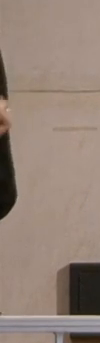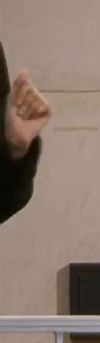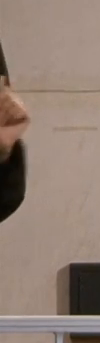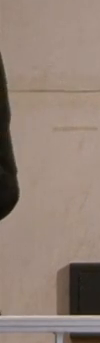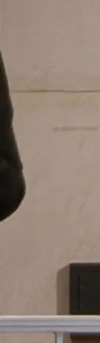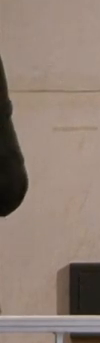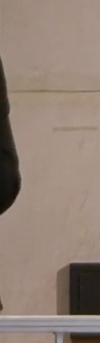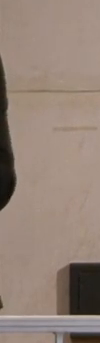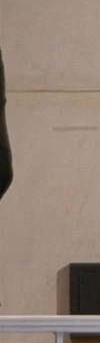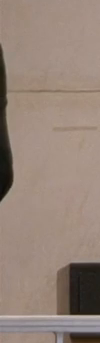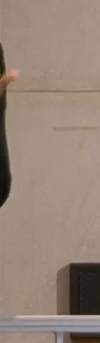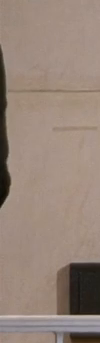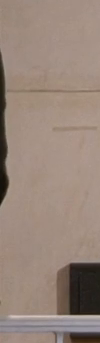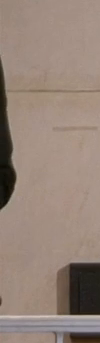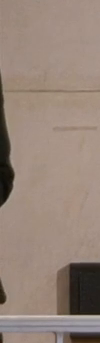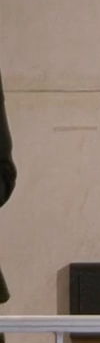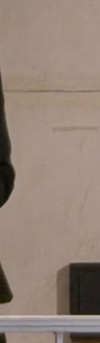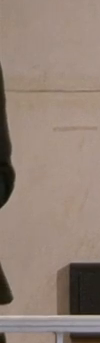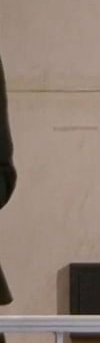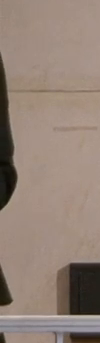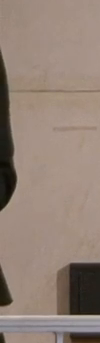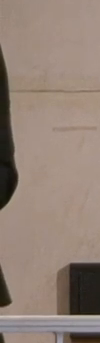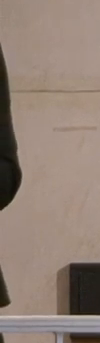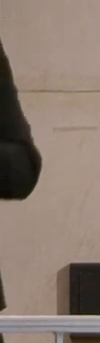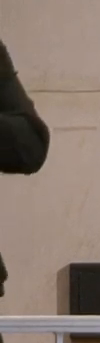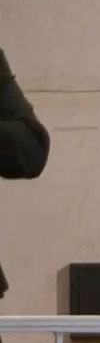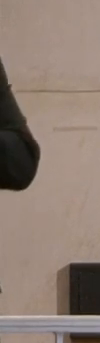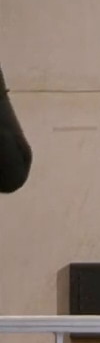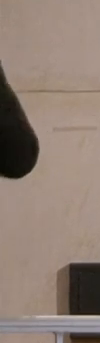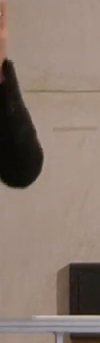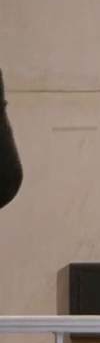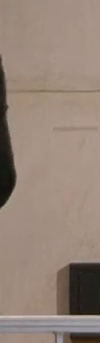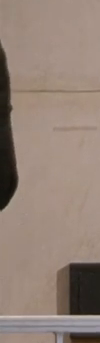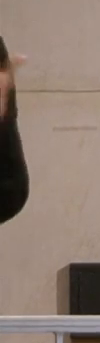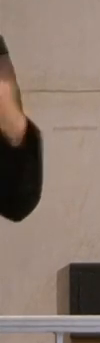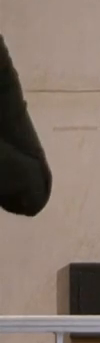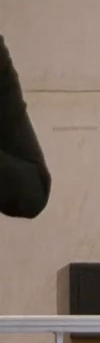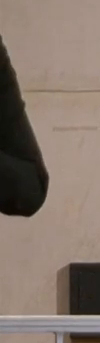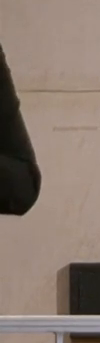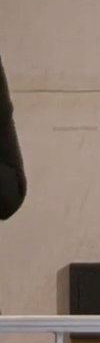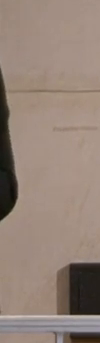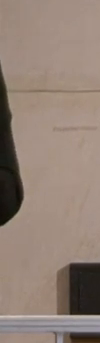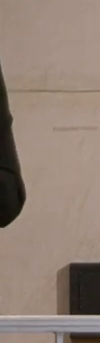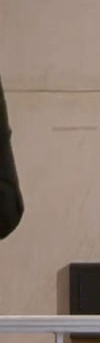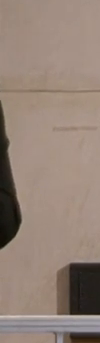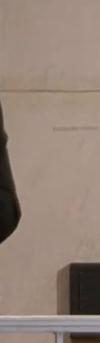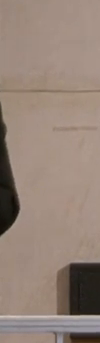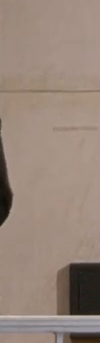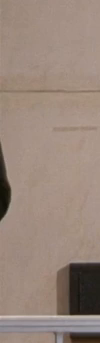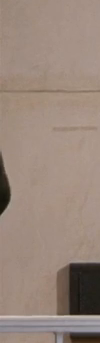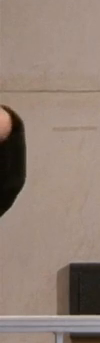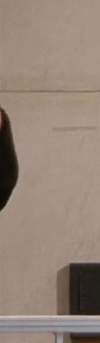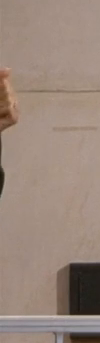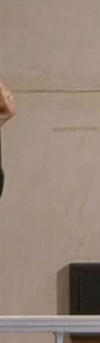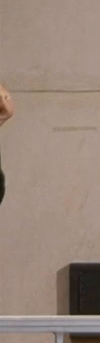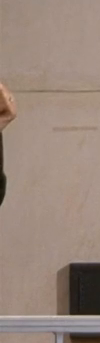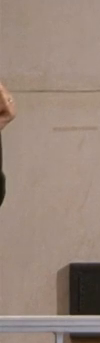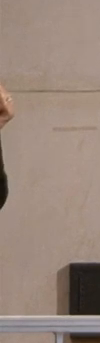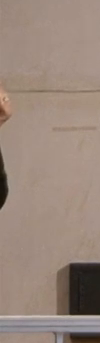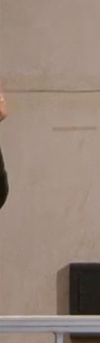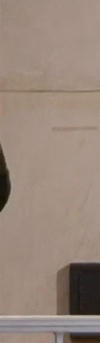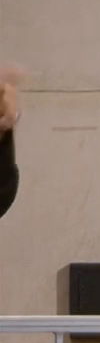all for putting together this outstanding program today. And of course, we have two outstanding